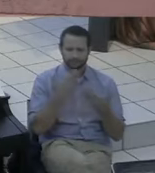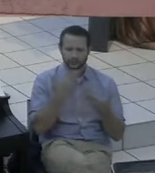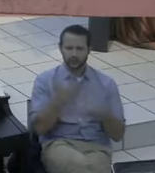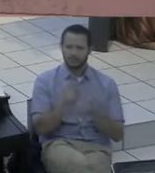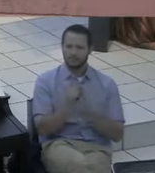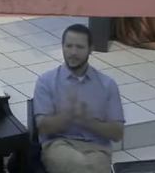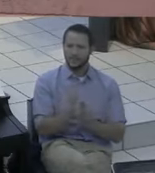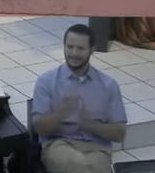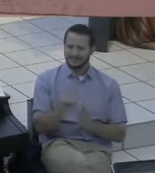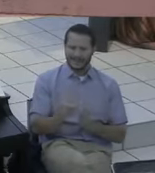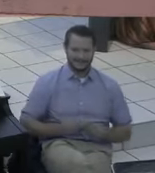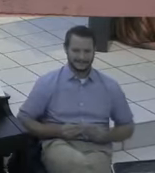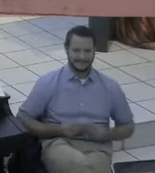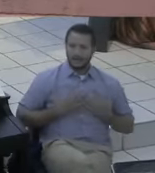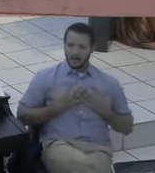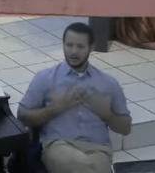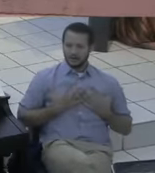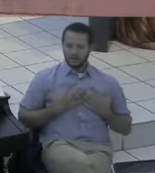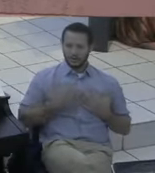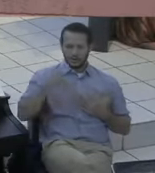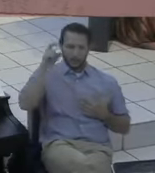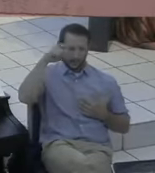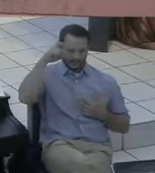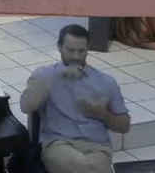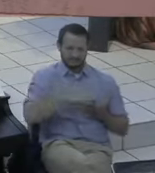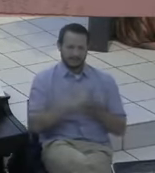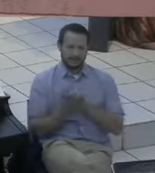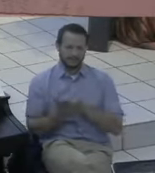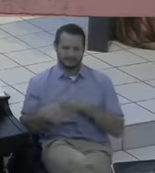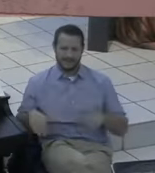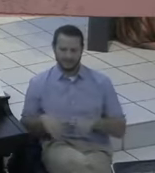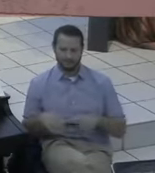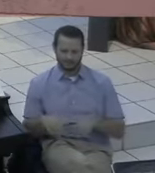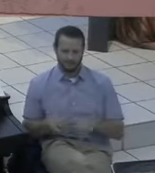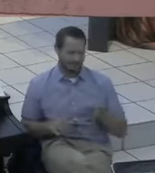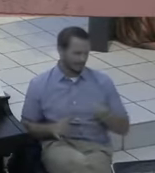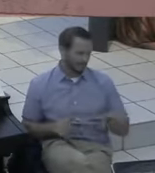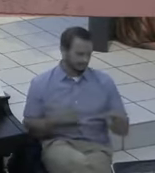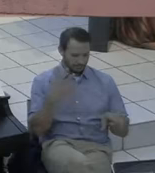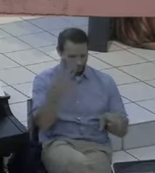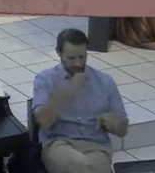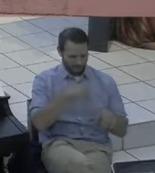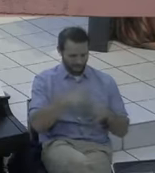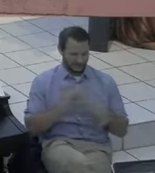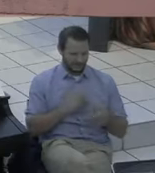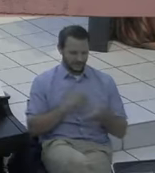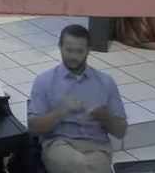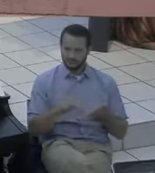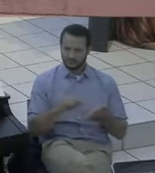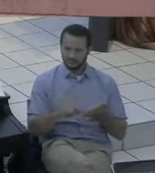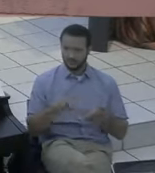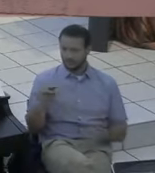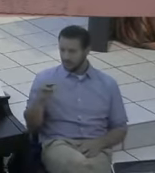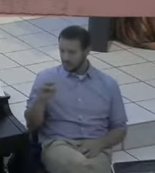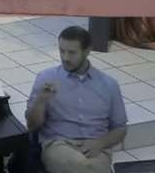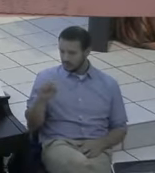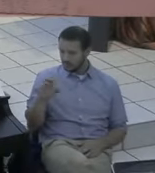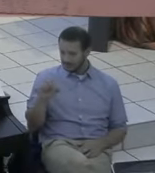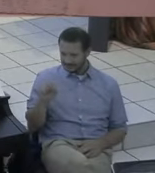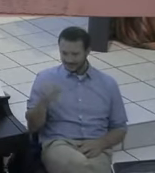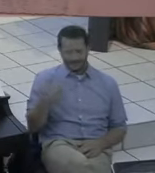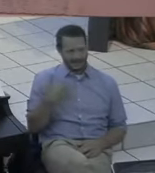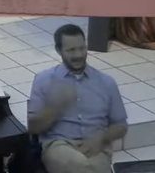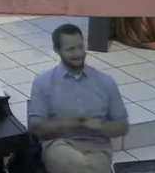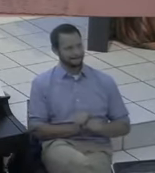into action. And we see that so beautifully portrayed in our scripture today. Moses had a